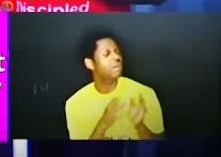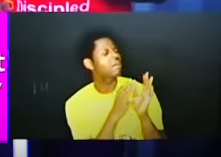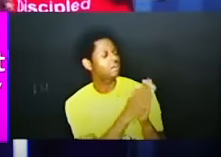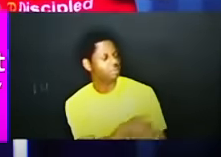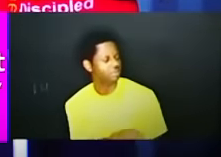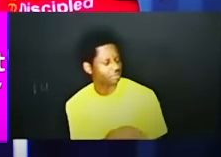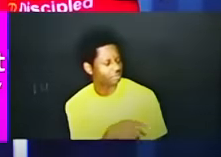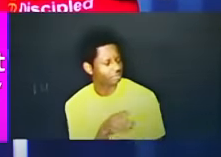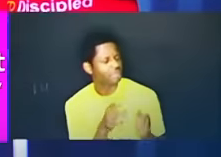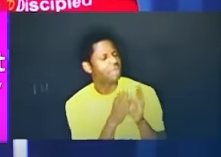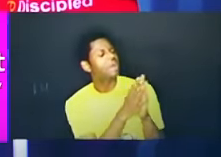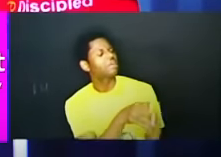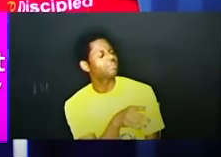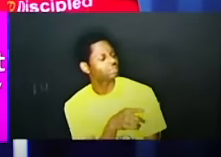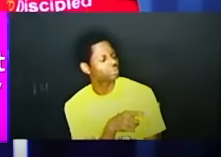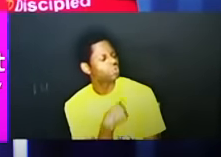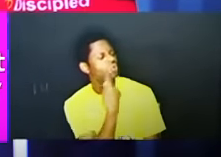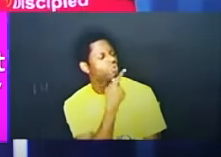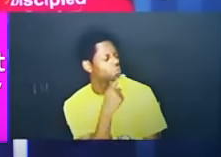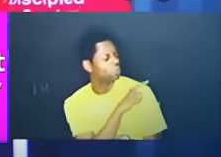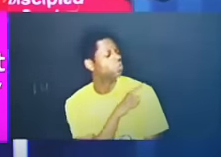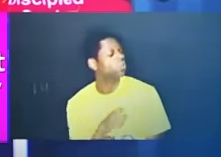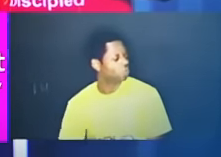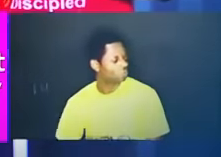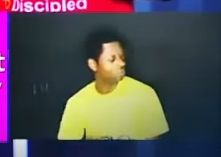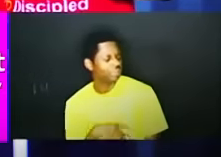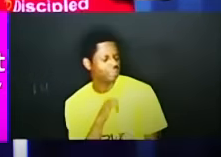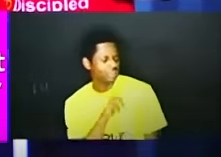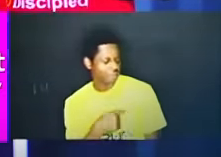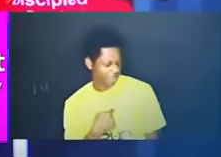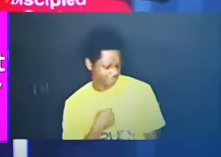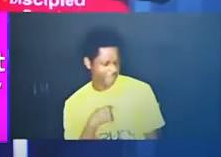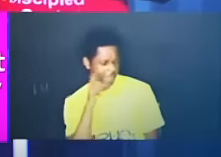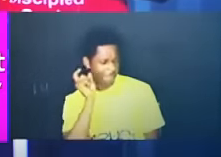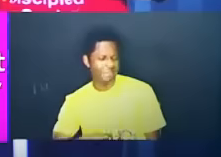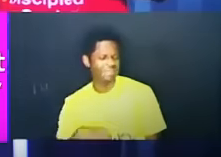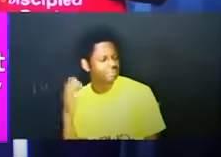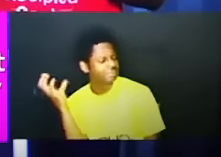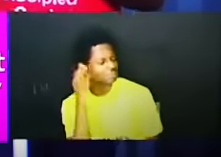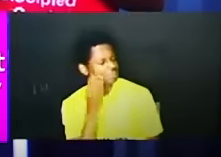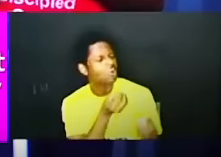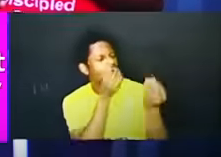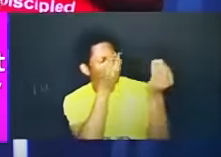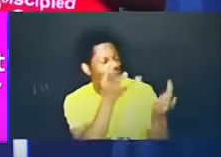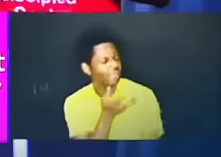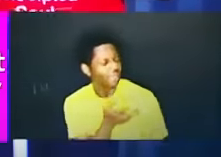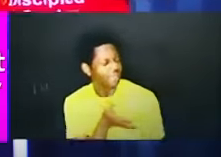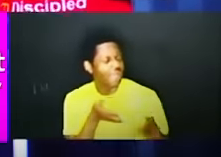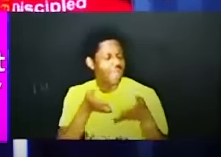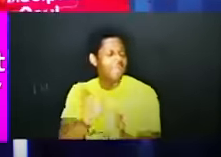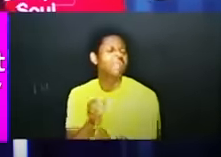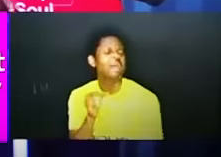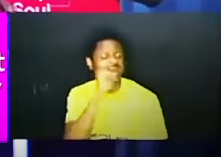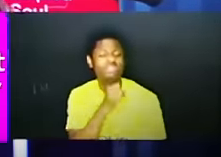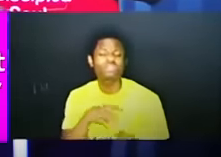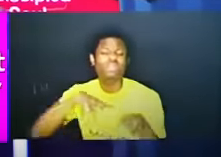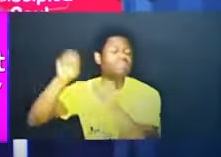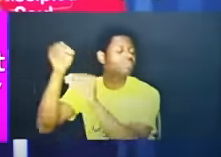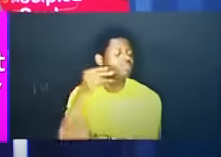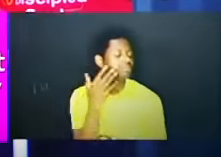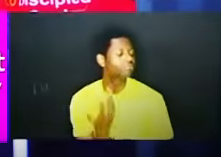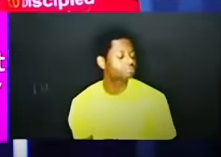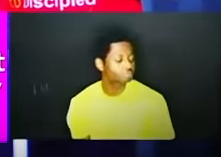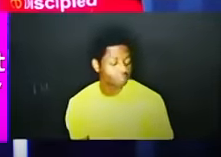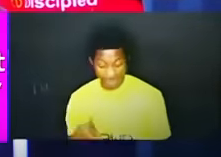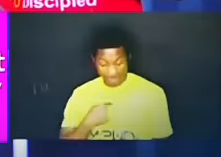Mrs. Subio, now Pharaoh said, why ne a radia? Metier ne ne na mama Israel akro. I do not